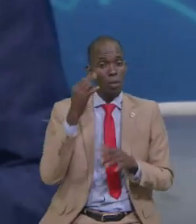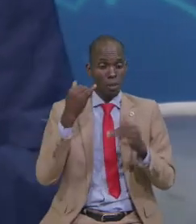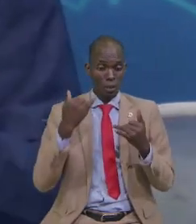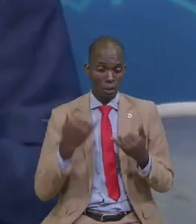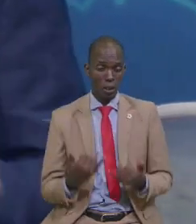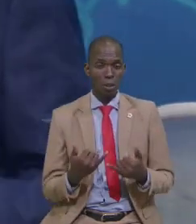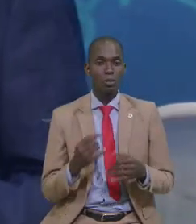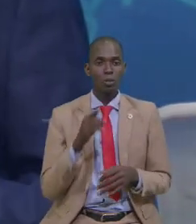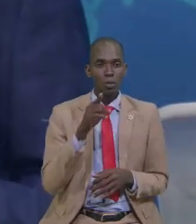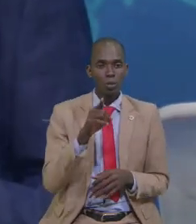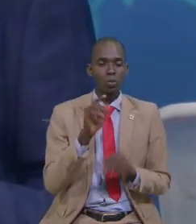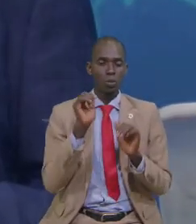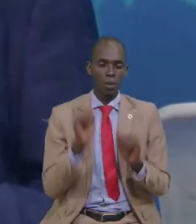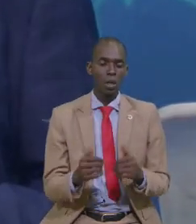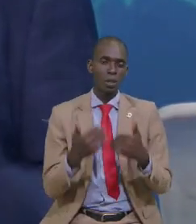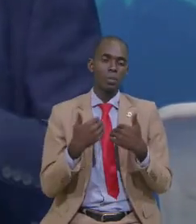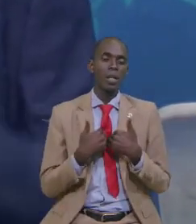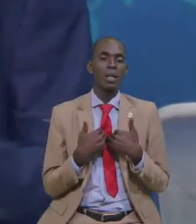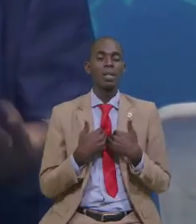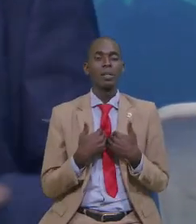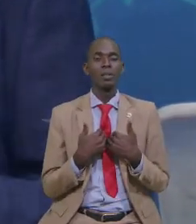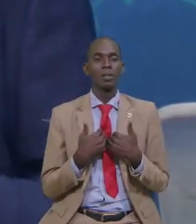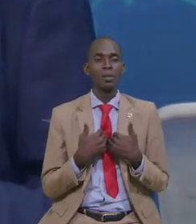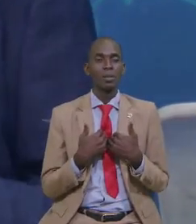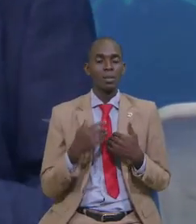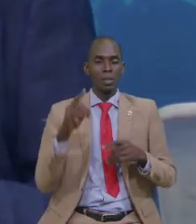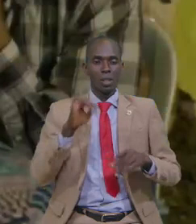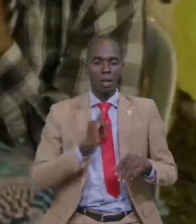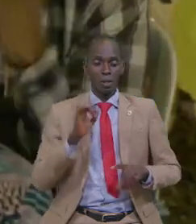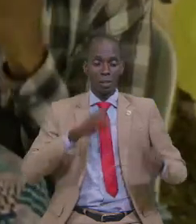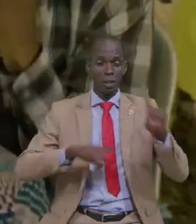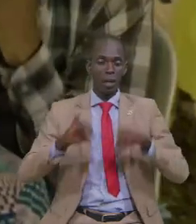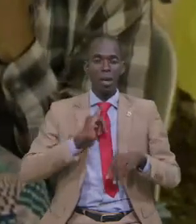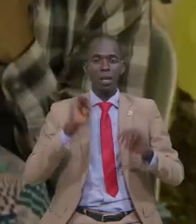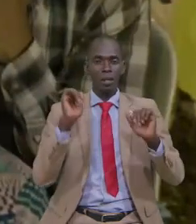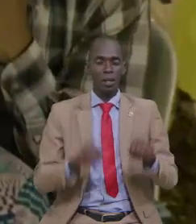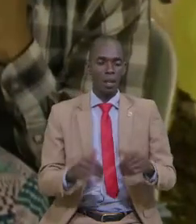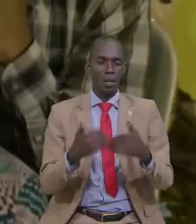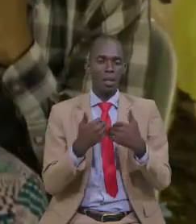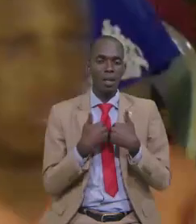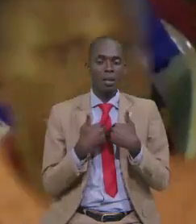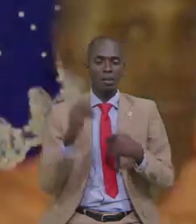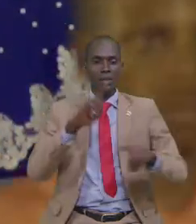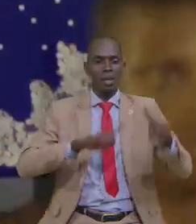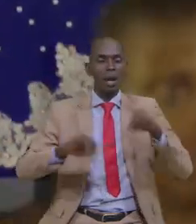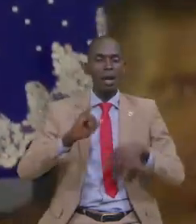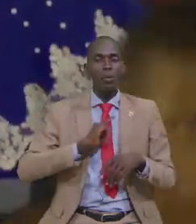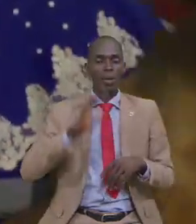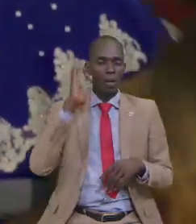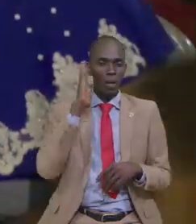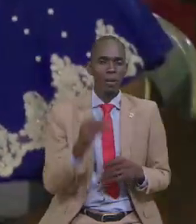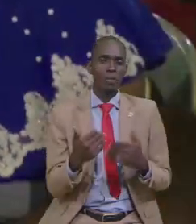you can have. I can have. I will have.